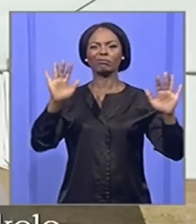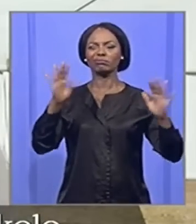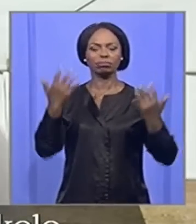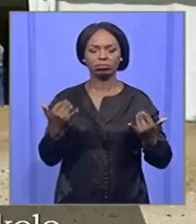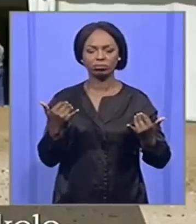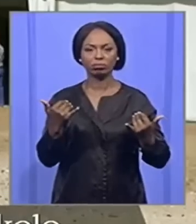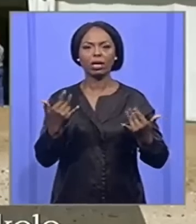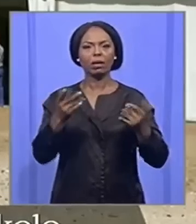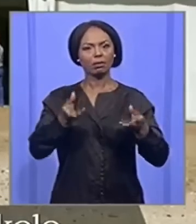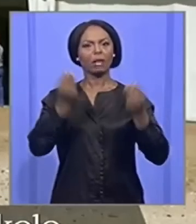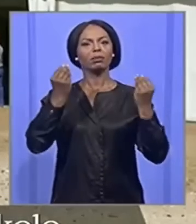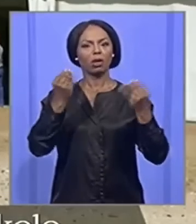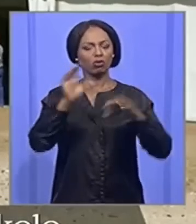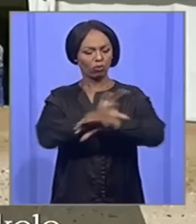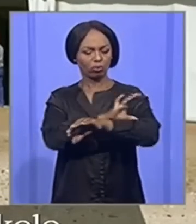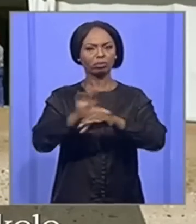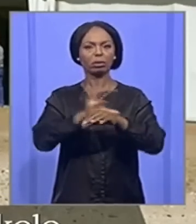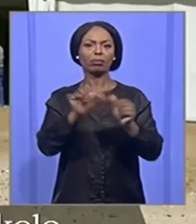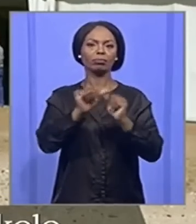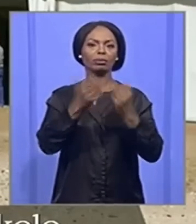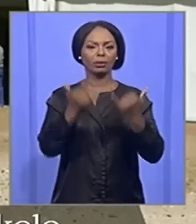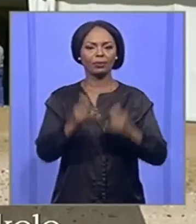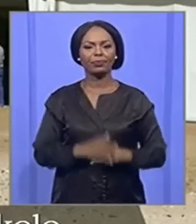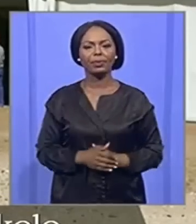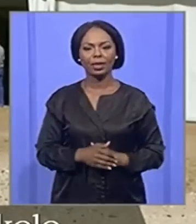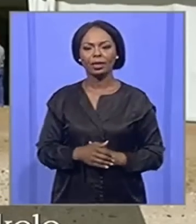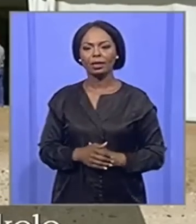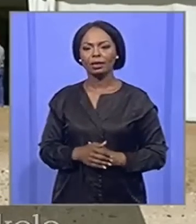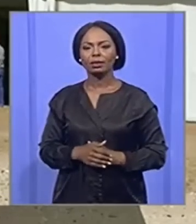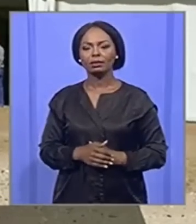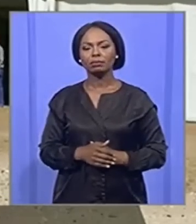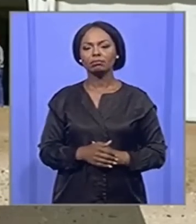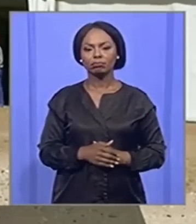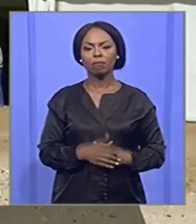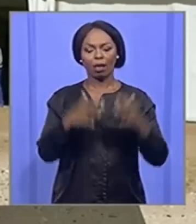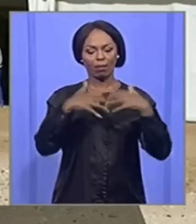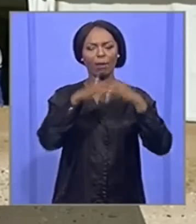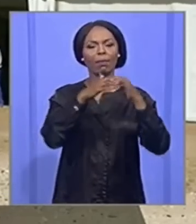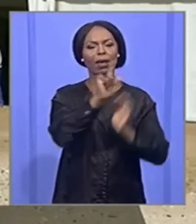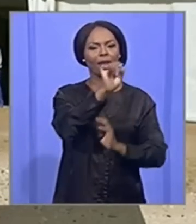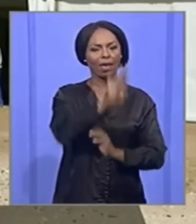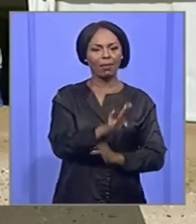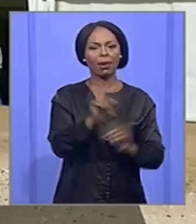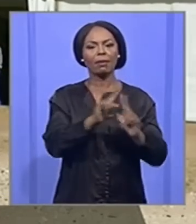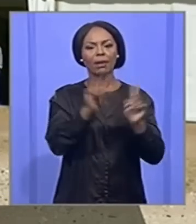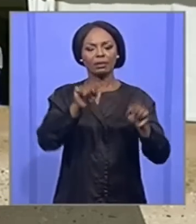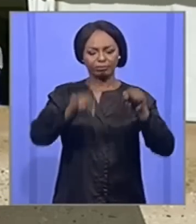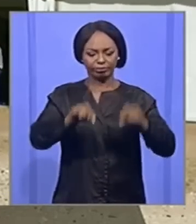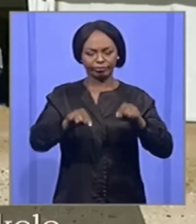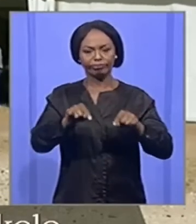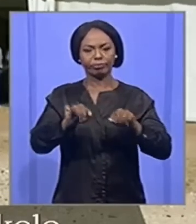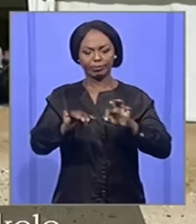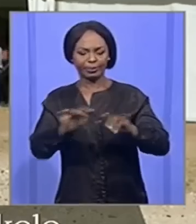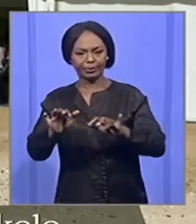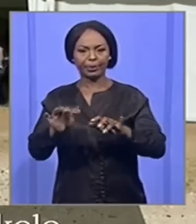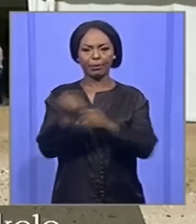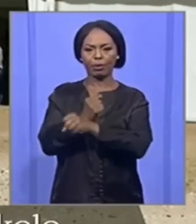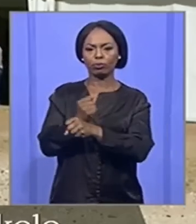dipatlisiso. Ntse ga re galla go na le di-laptop no thore nna le tsone mara go ditobetsa ya ka matitšhera